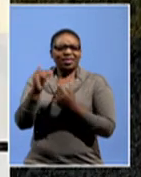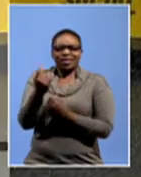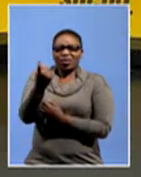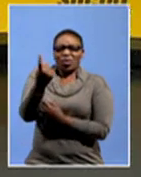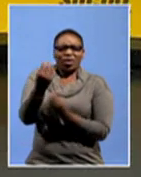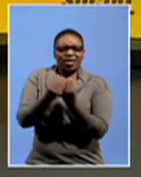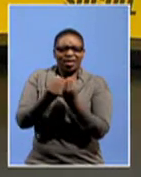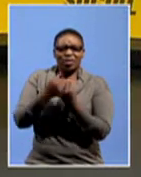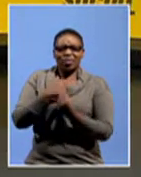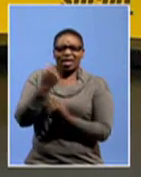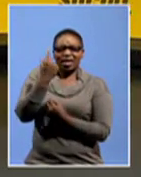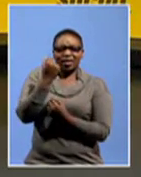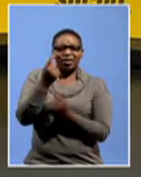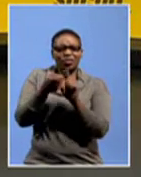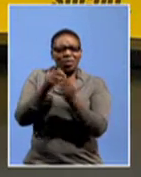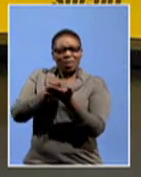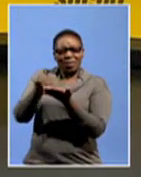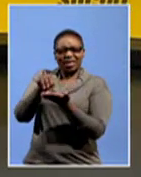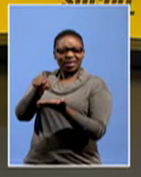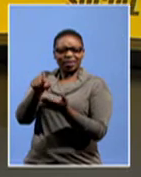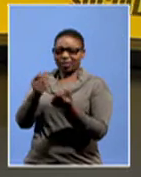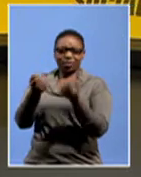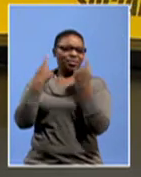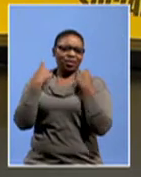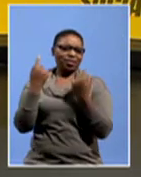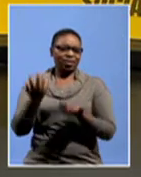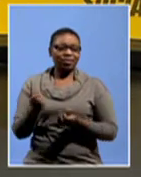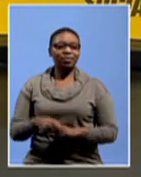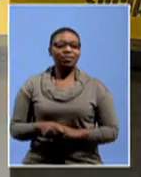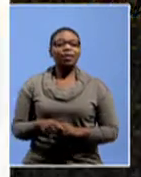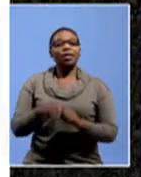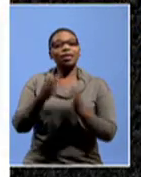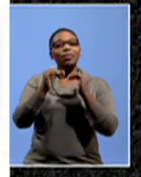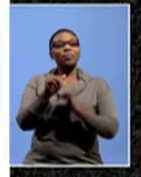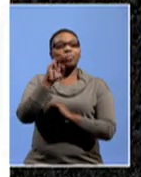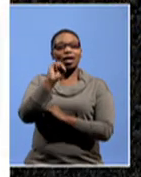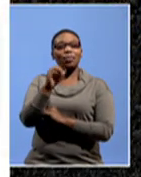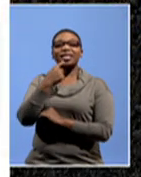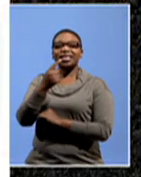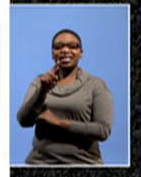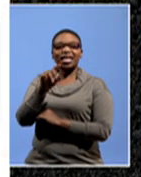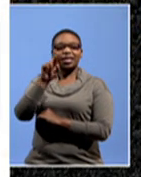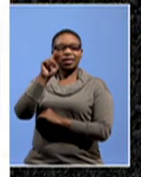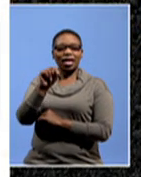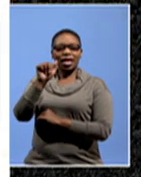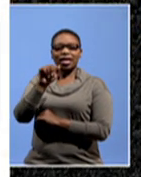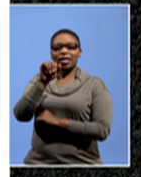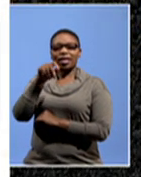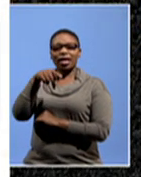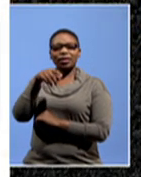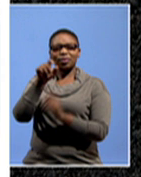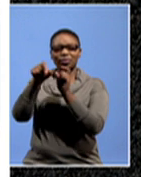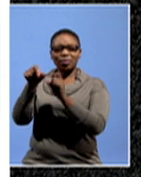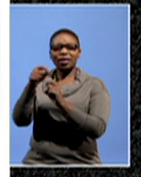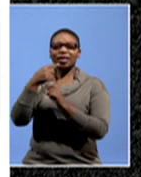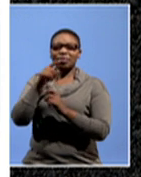bit I get from that message. It just doesn't make sense. Marabunya says, NASPERS rests at the top of South Africa's propaganda